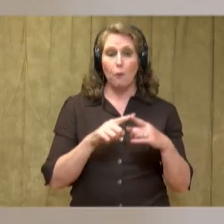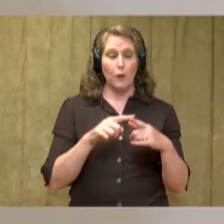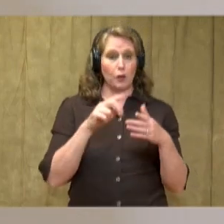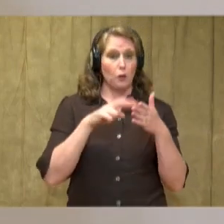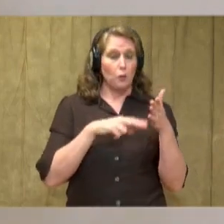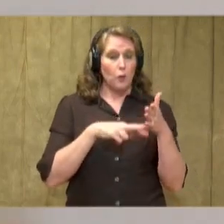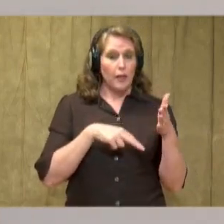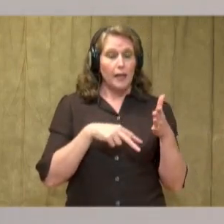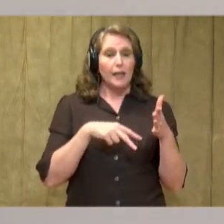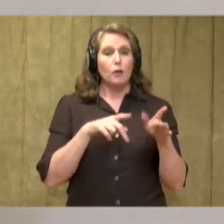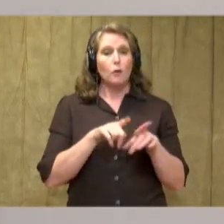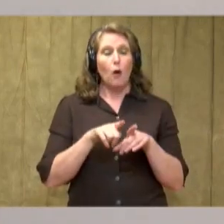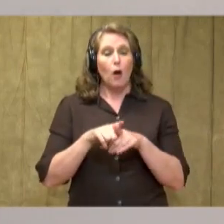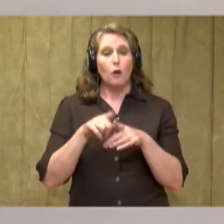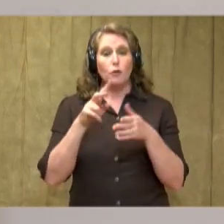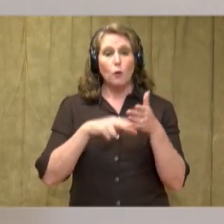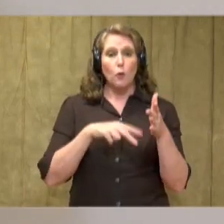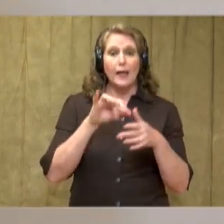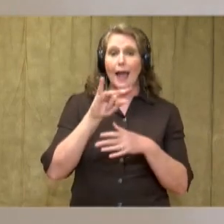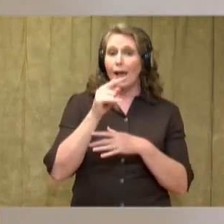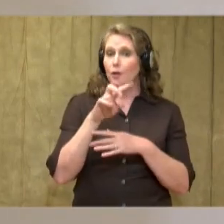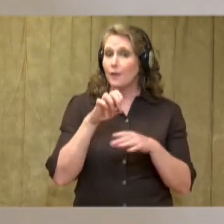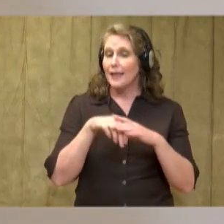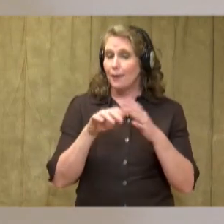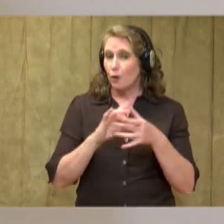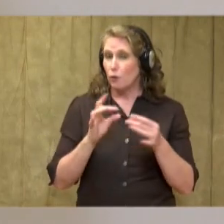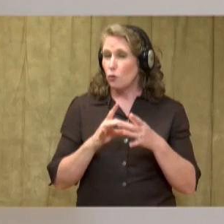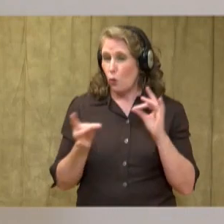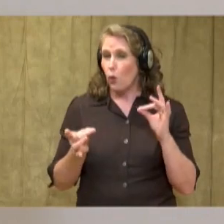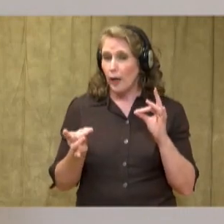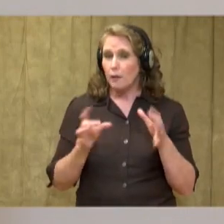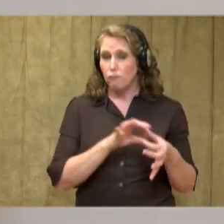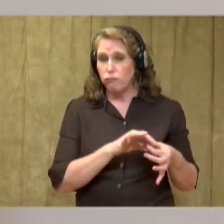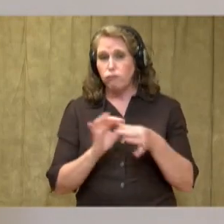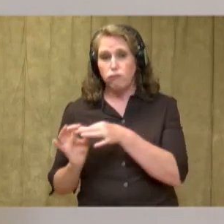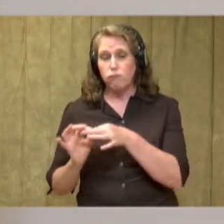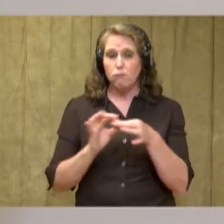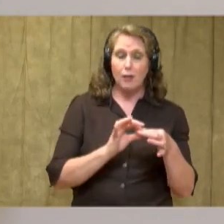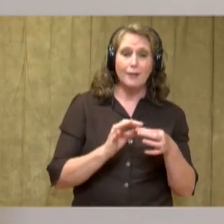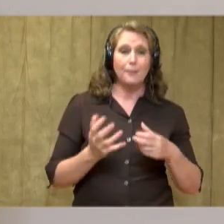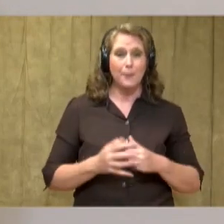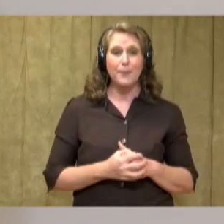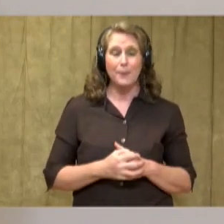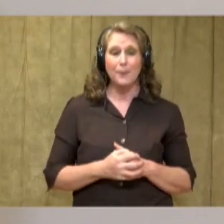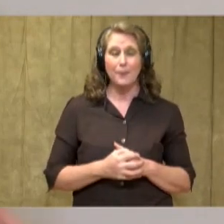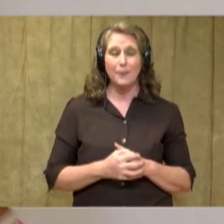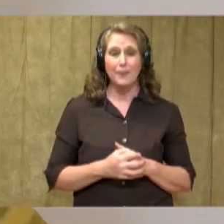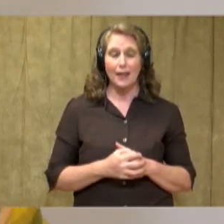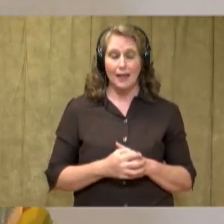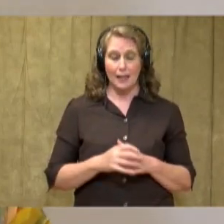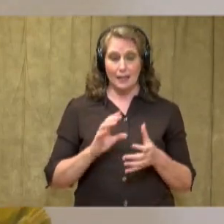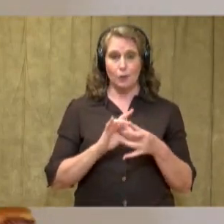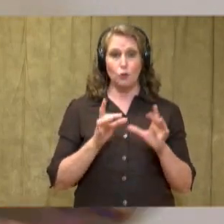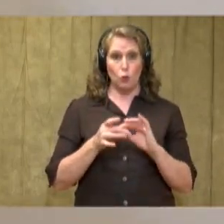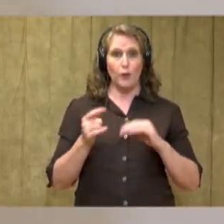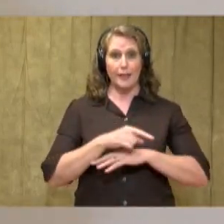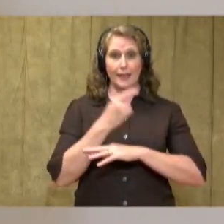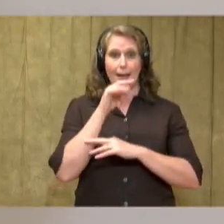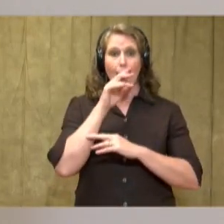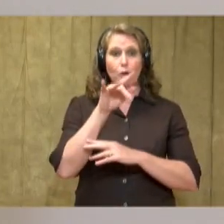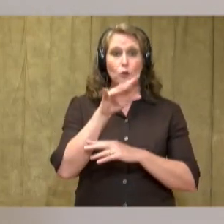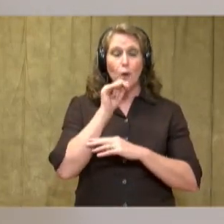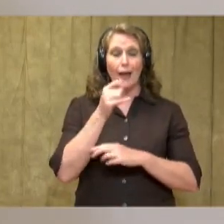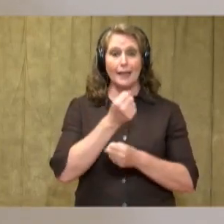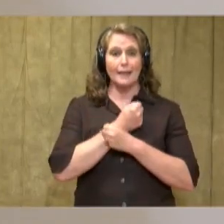come across adjectives in your stories, okay? See how they kind of go hand in hand? So in our story today, Dragons Love